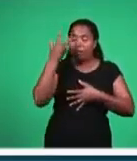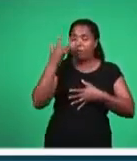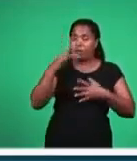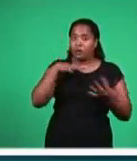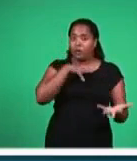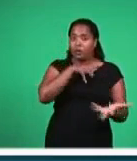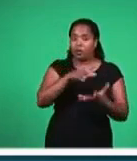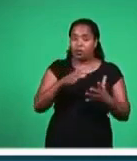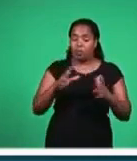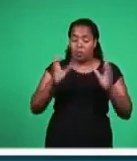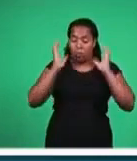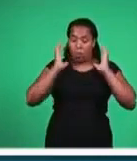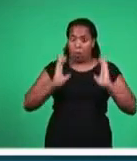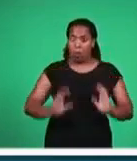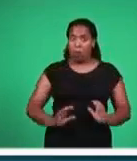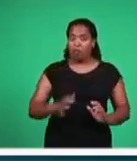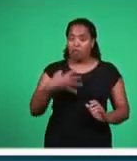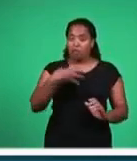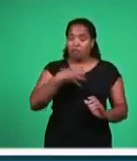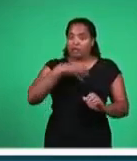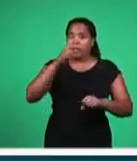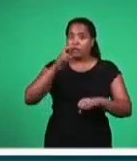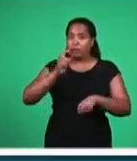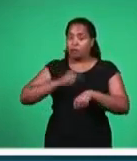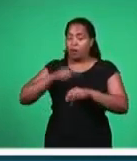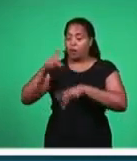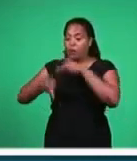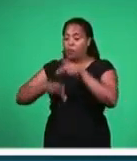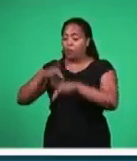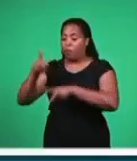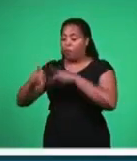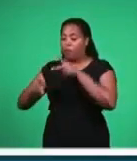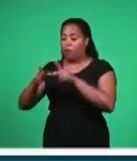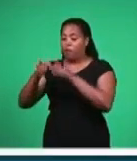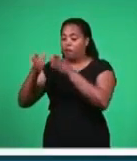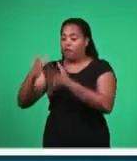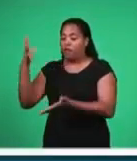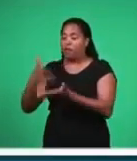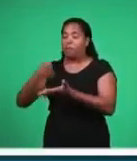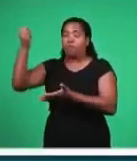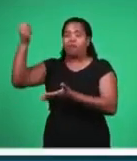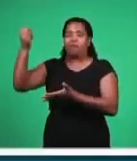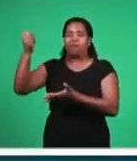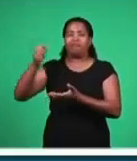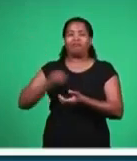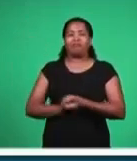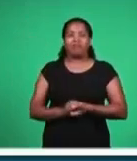react to the rapture of the church. This one is easy.